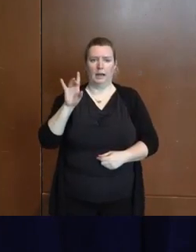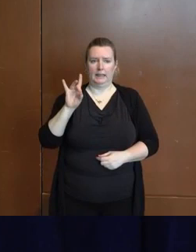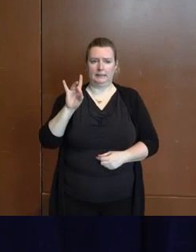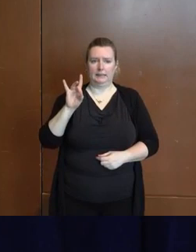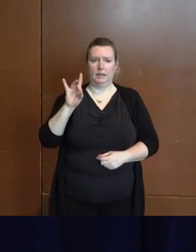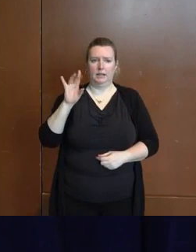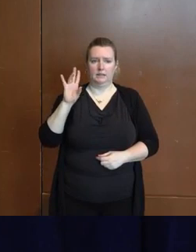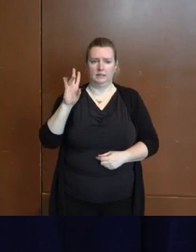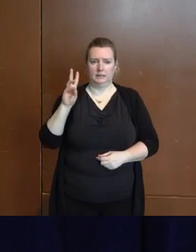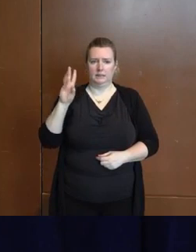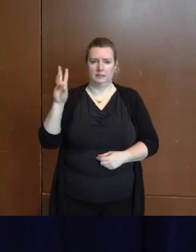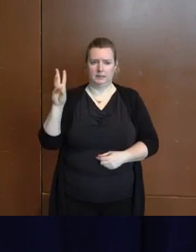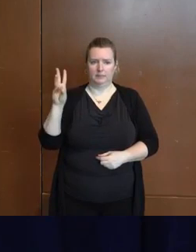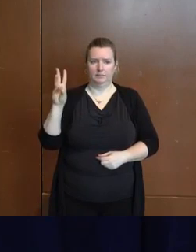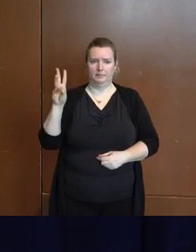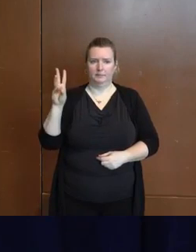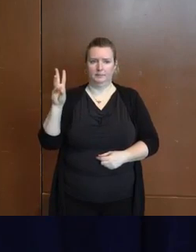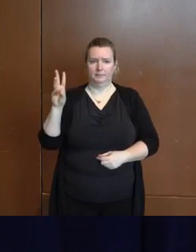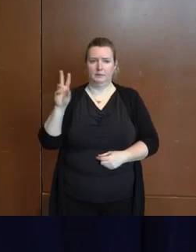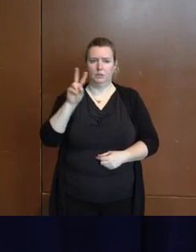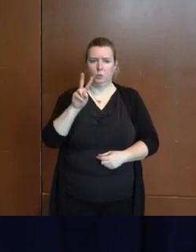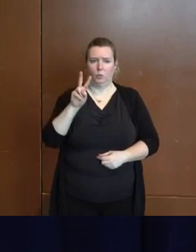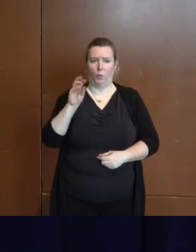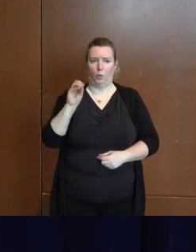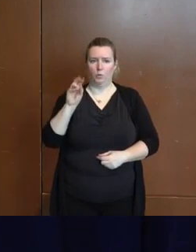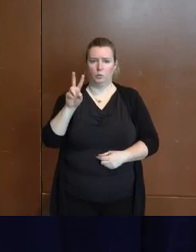1-866-202-HELP. That's